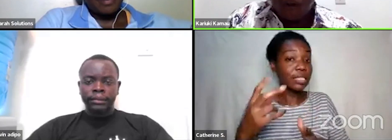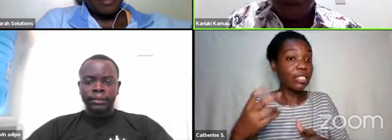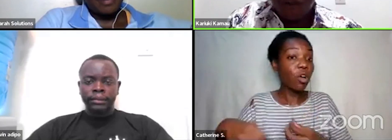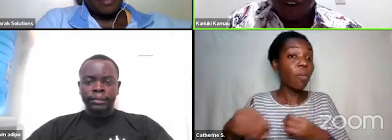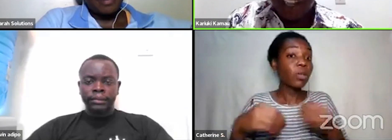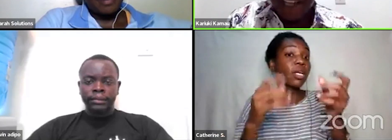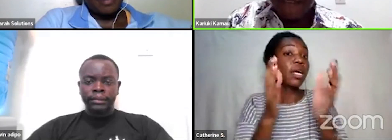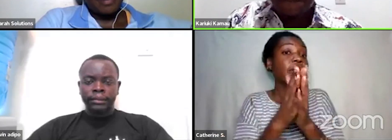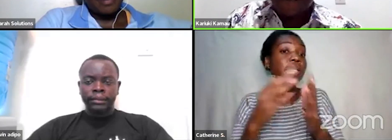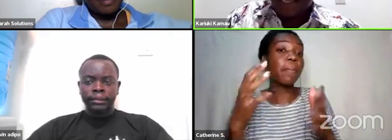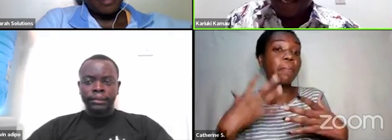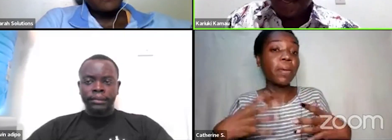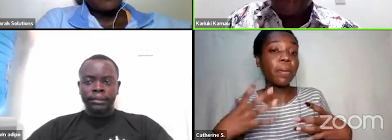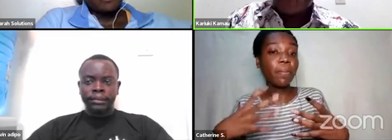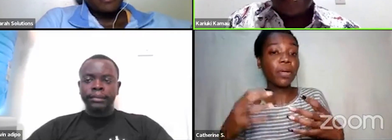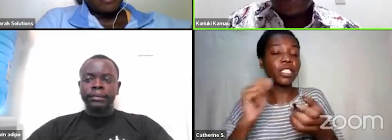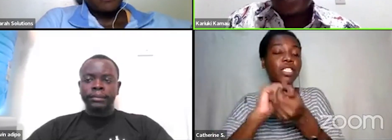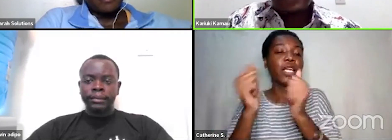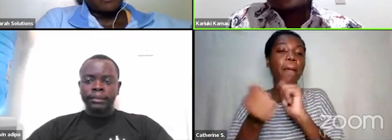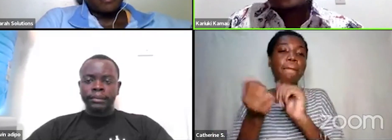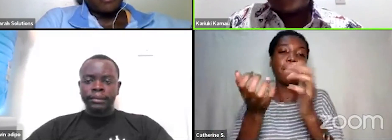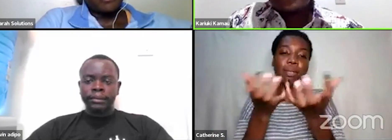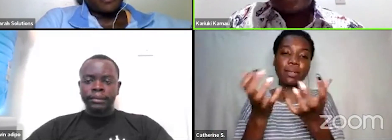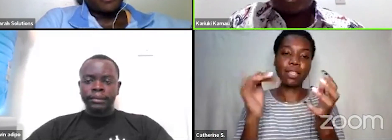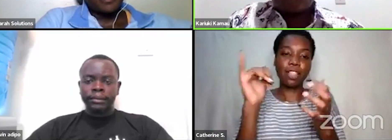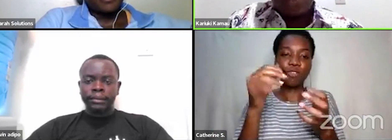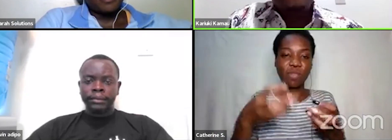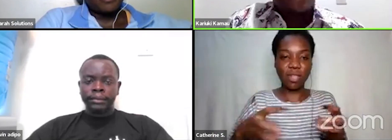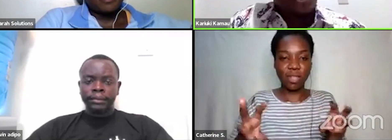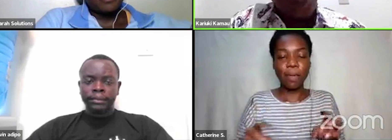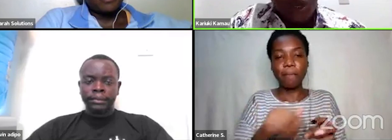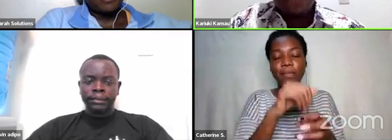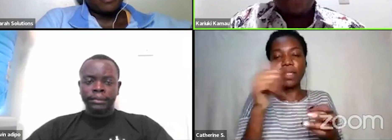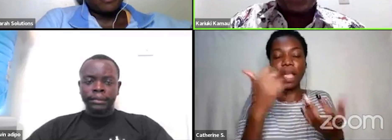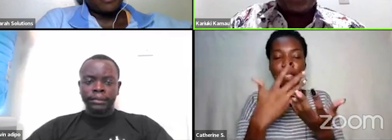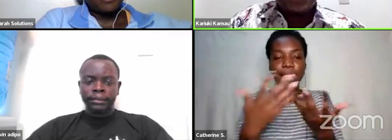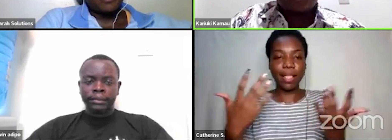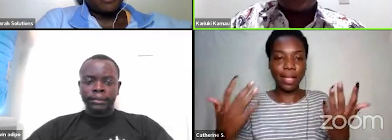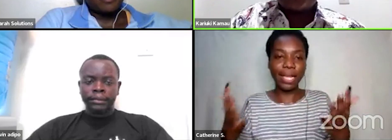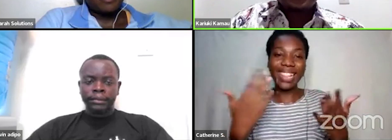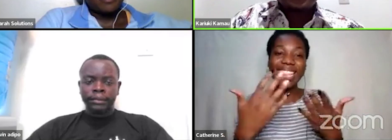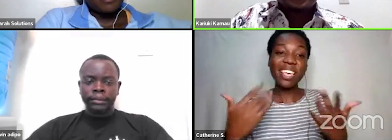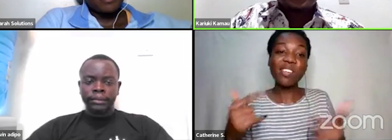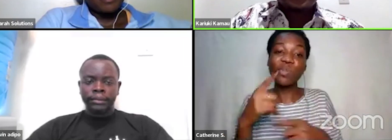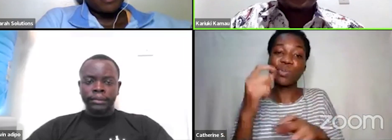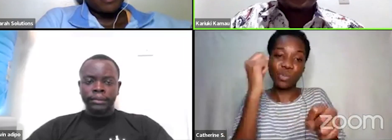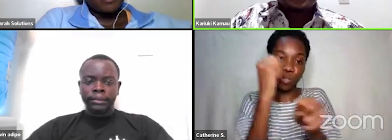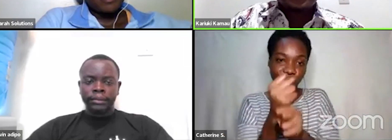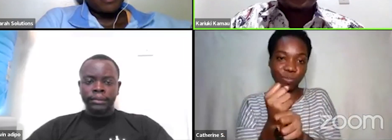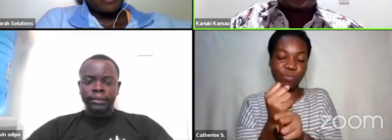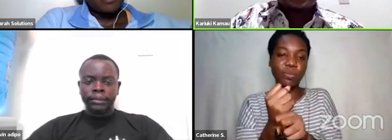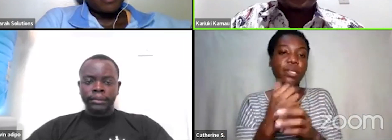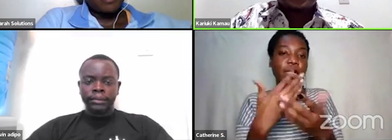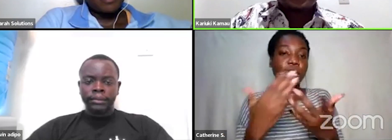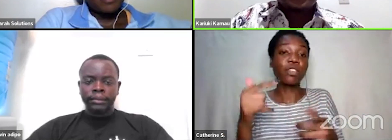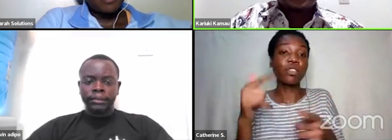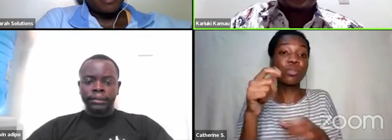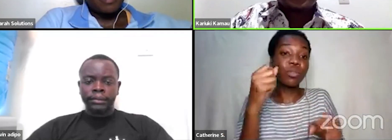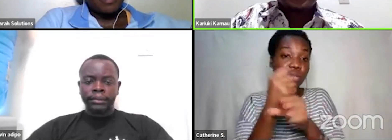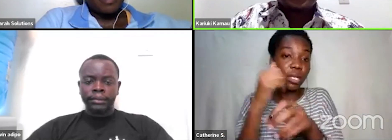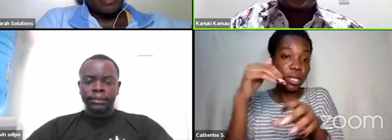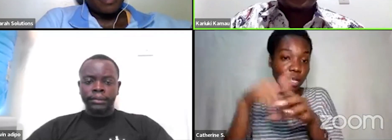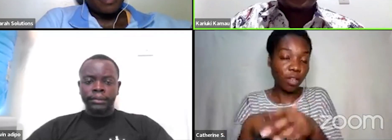in business in that form. Okay. The other one, the thing that you have been doing, what you have been doing in your